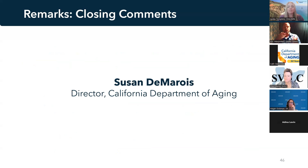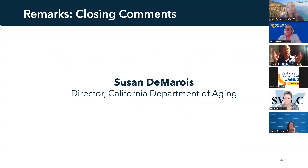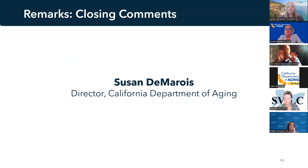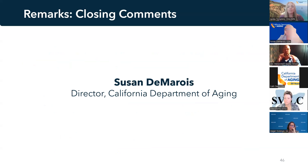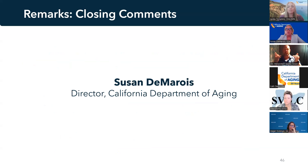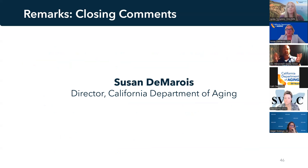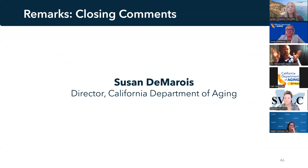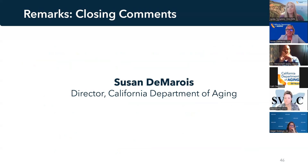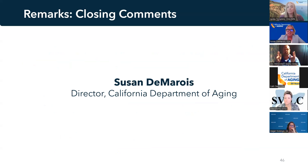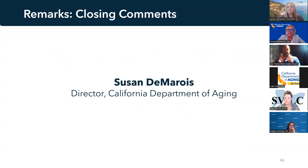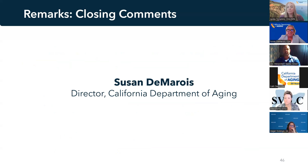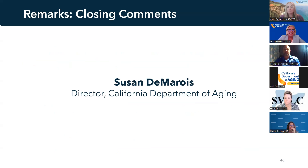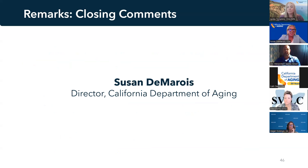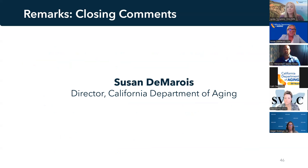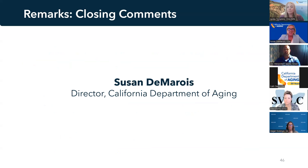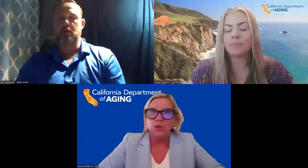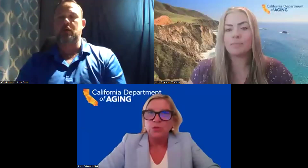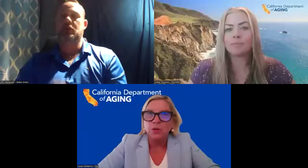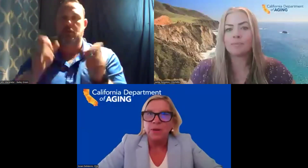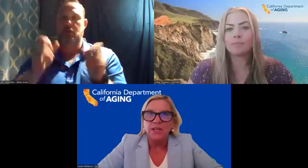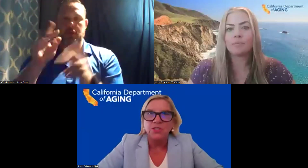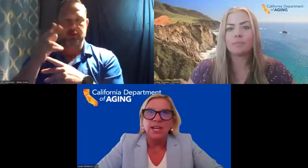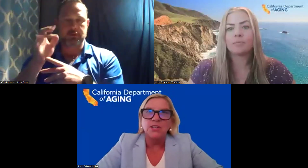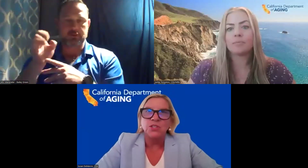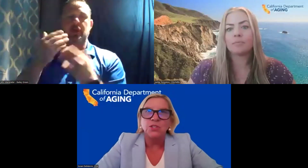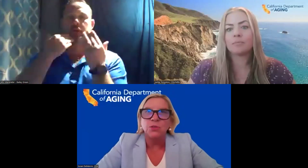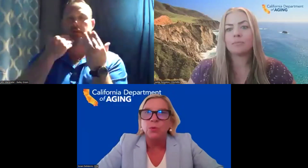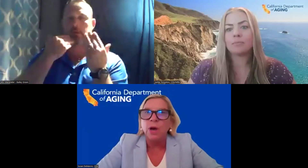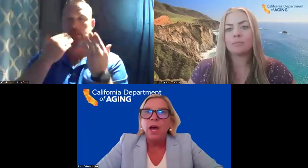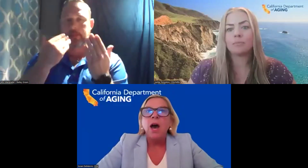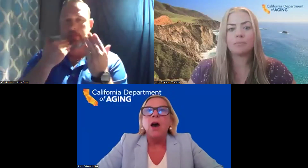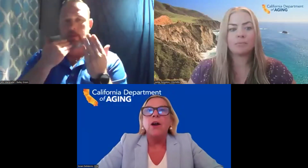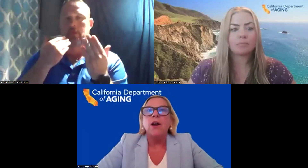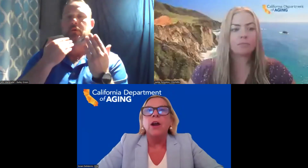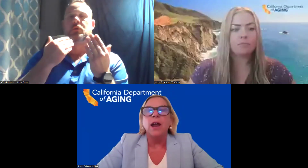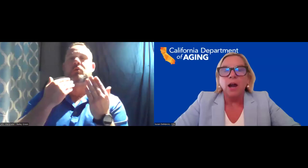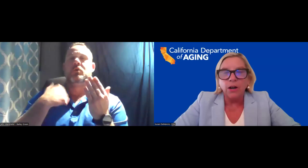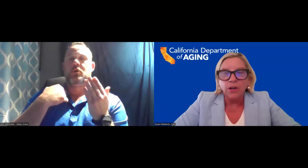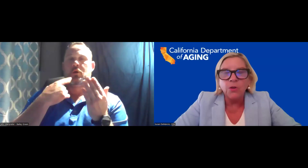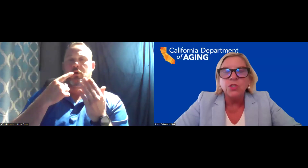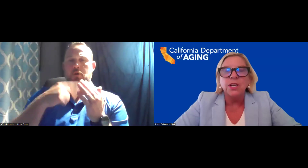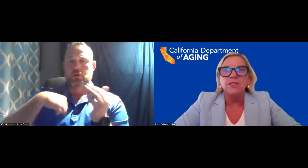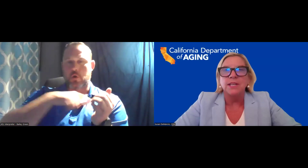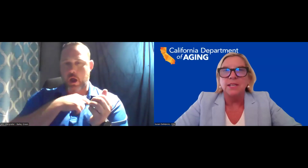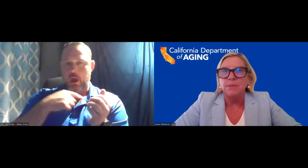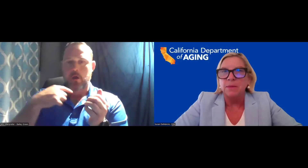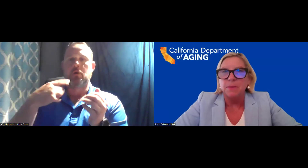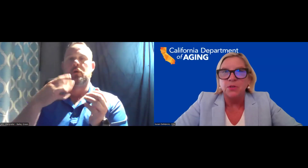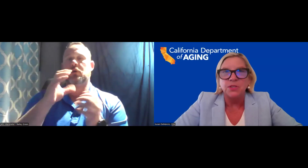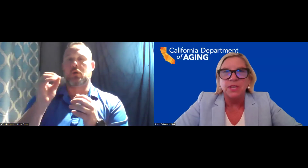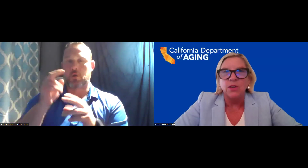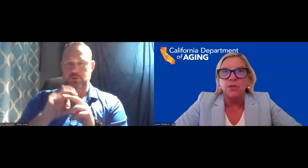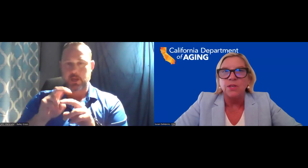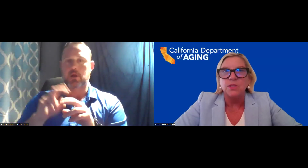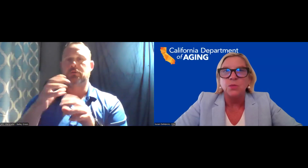meeting. All right, Jackie, thank you so much. And to our co-chairs and committee